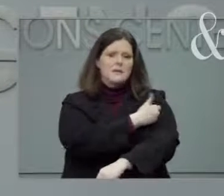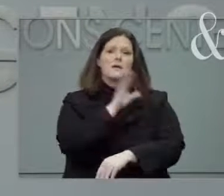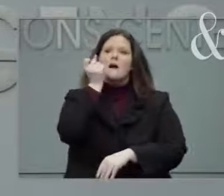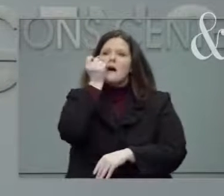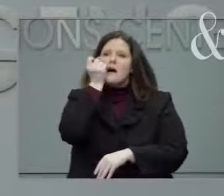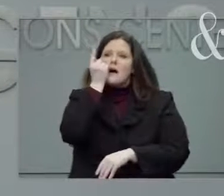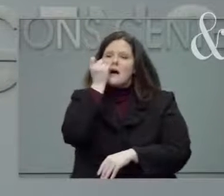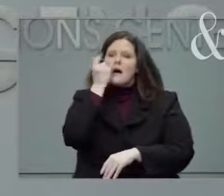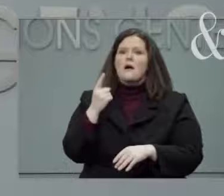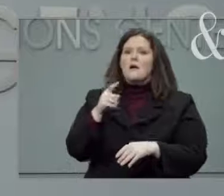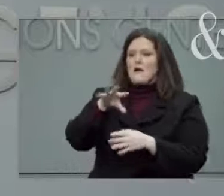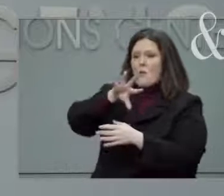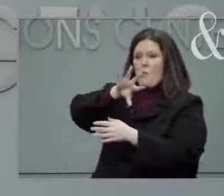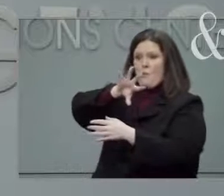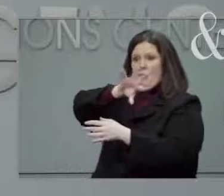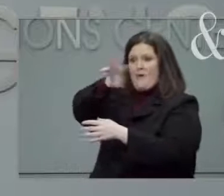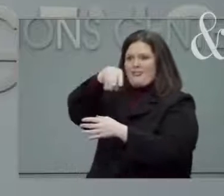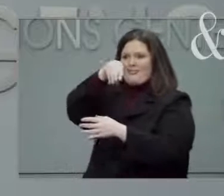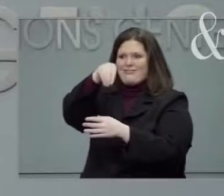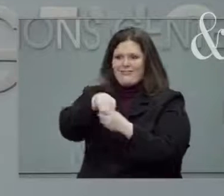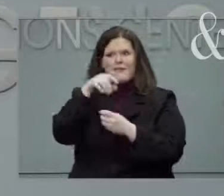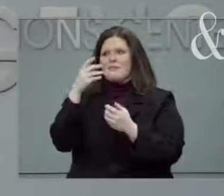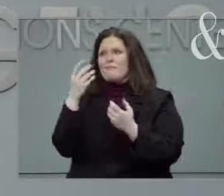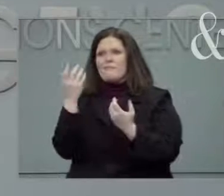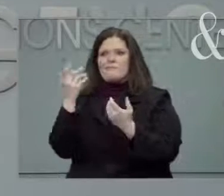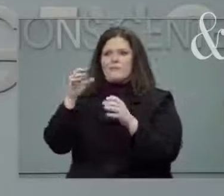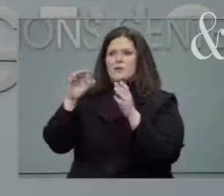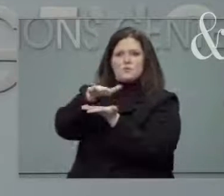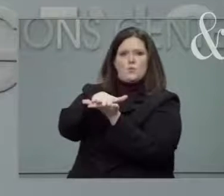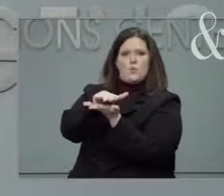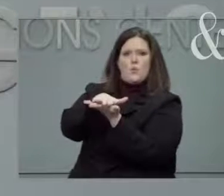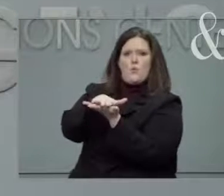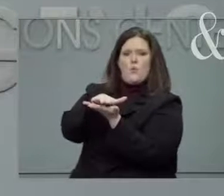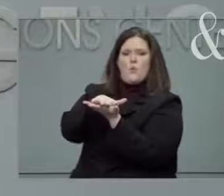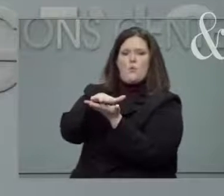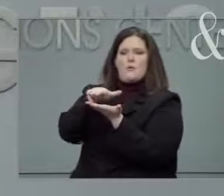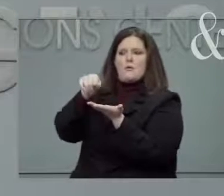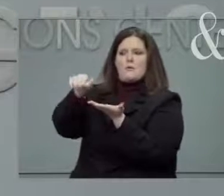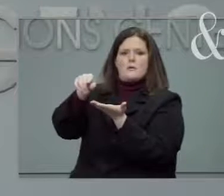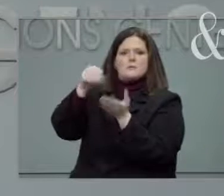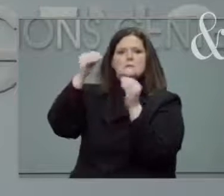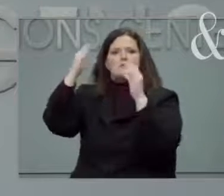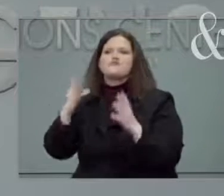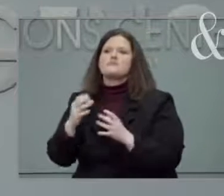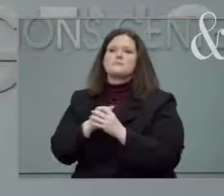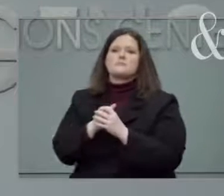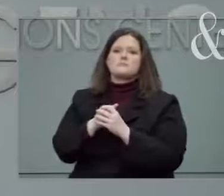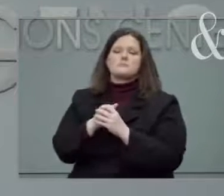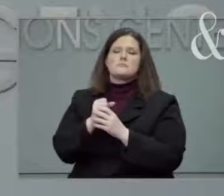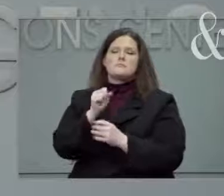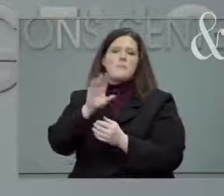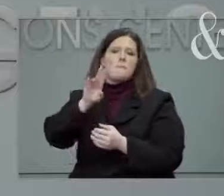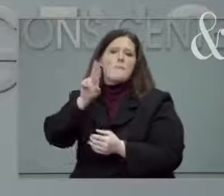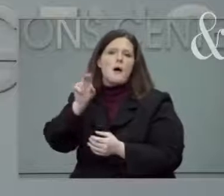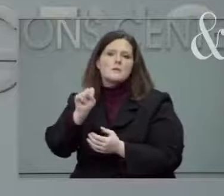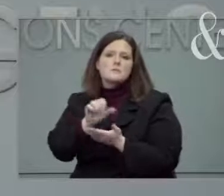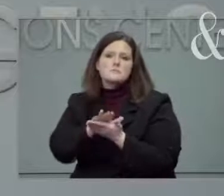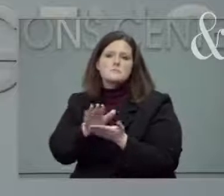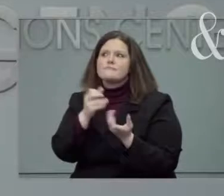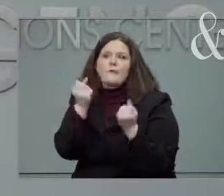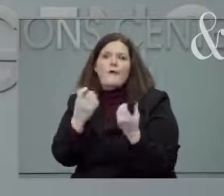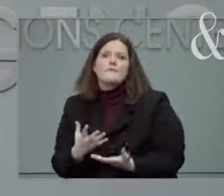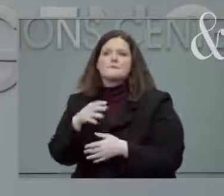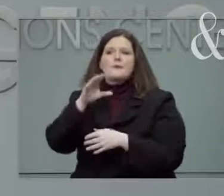sub-prioritizing within those groups. So any one of our teachers or our support staff, so our cafeteria workers,